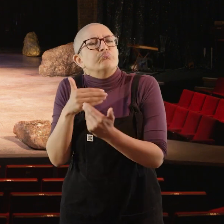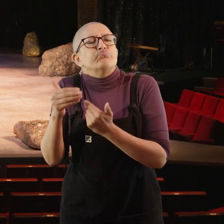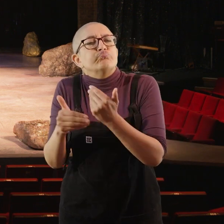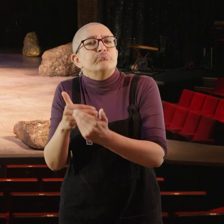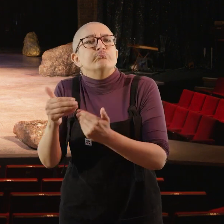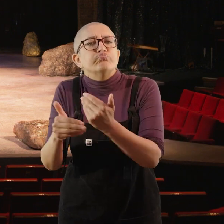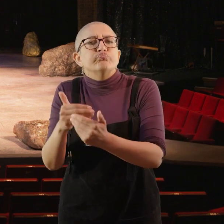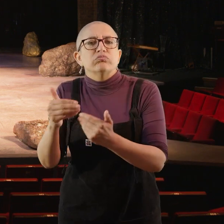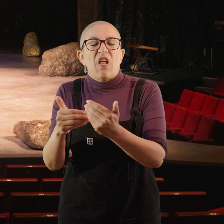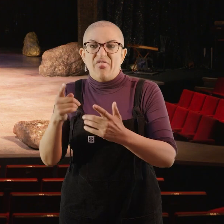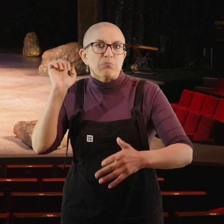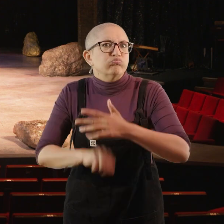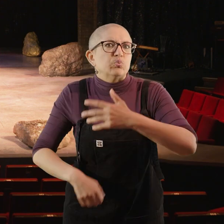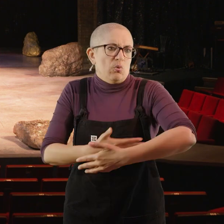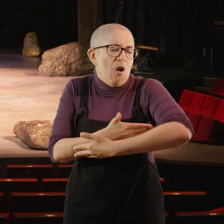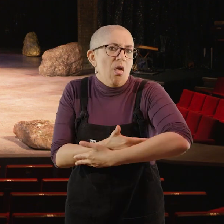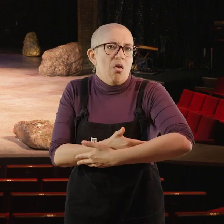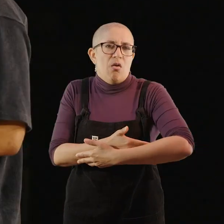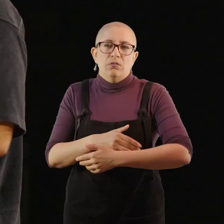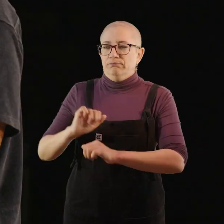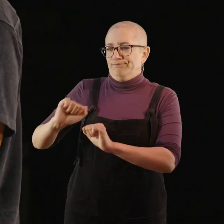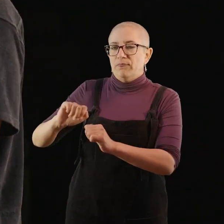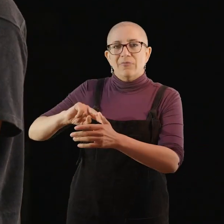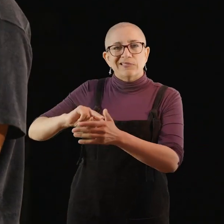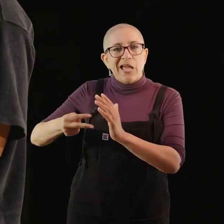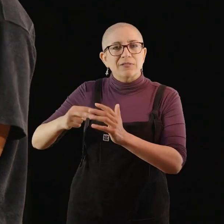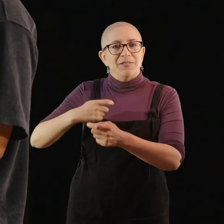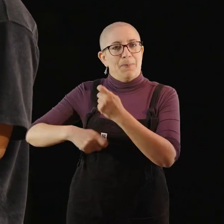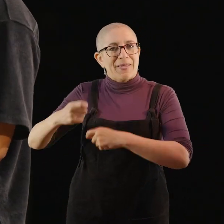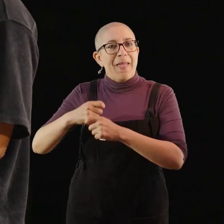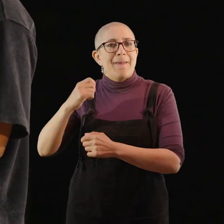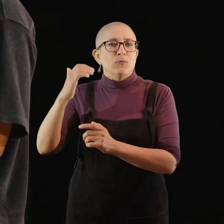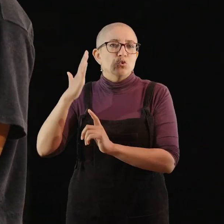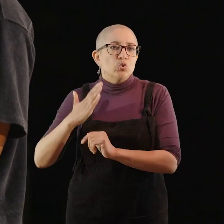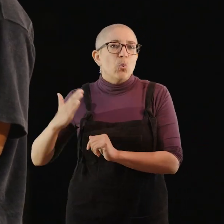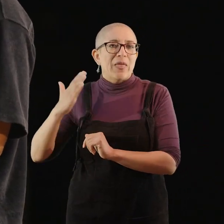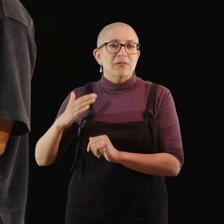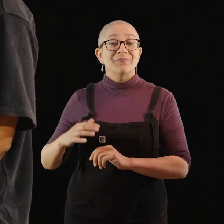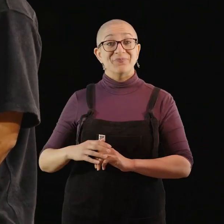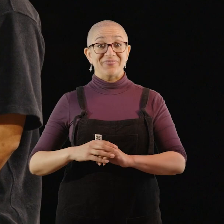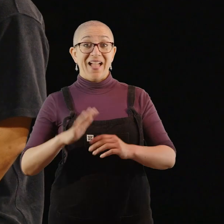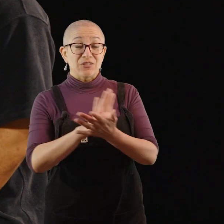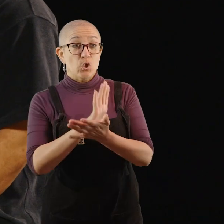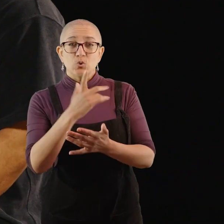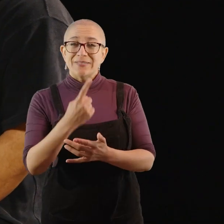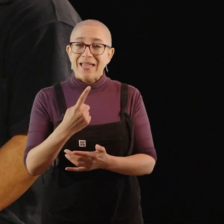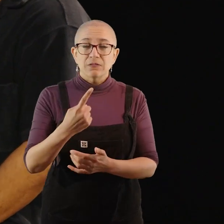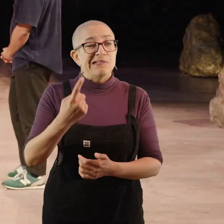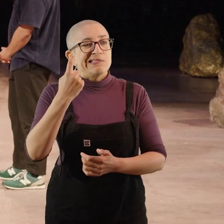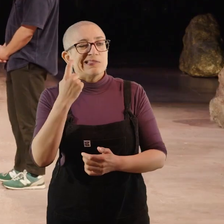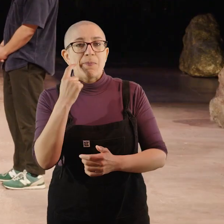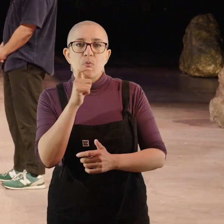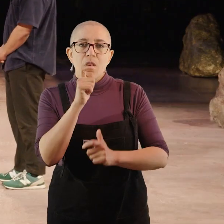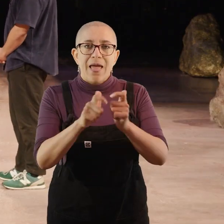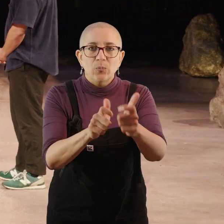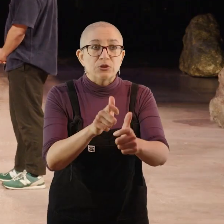of how the tactics then became soothing. I really enjoyed when you said, oh, it's quite simple language, and then you